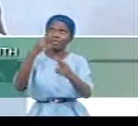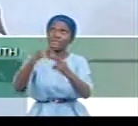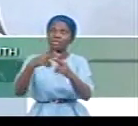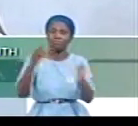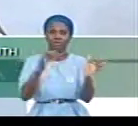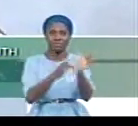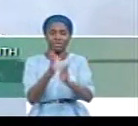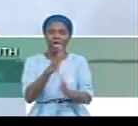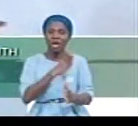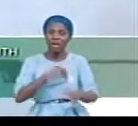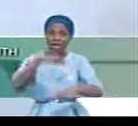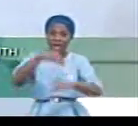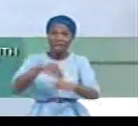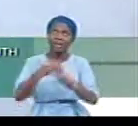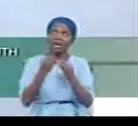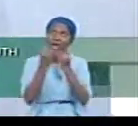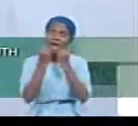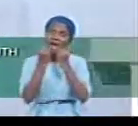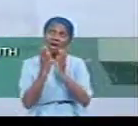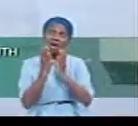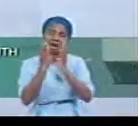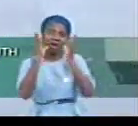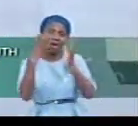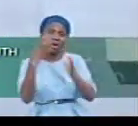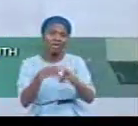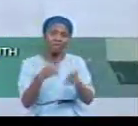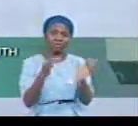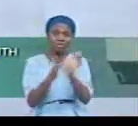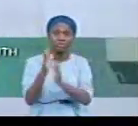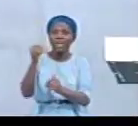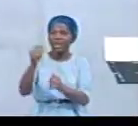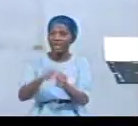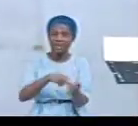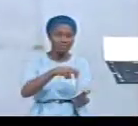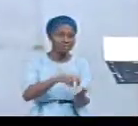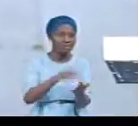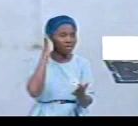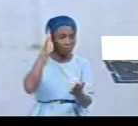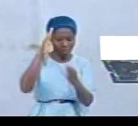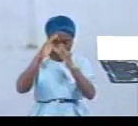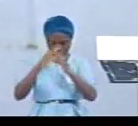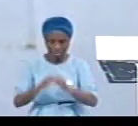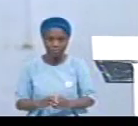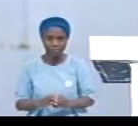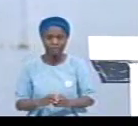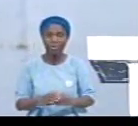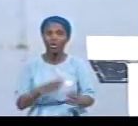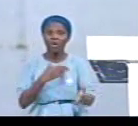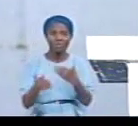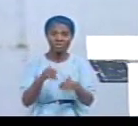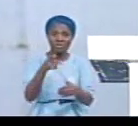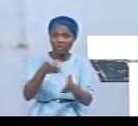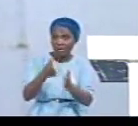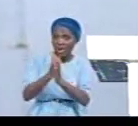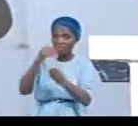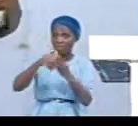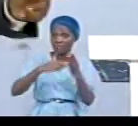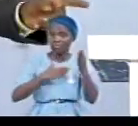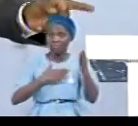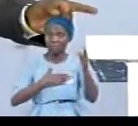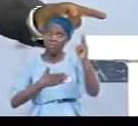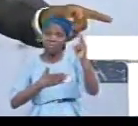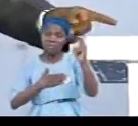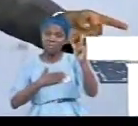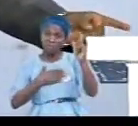Jesus, every knee shall bow. And whatever you ask in my name, that I will give unto you. And you have